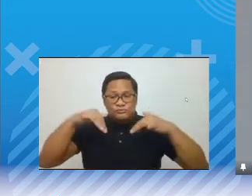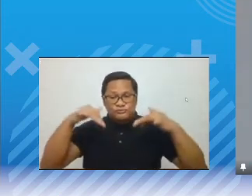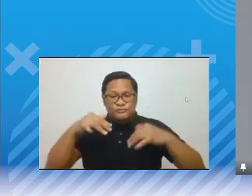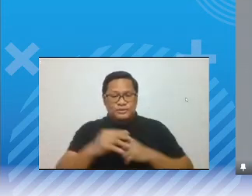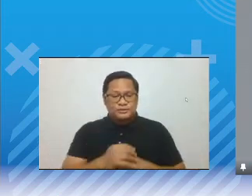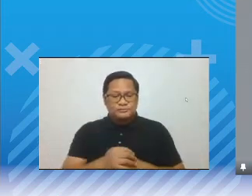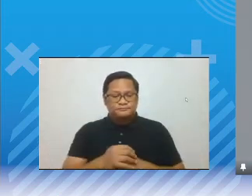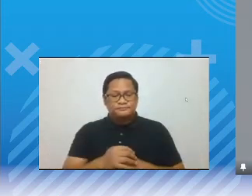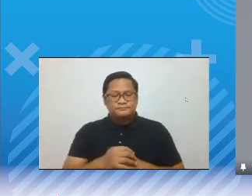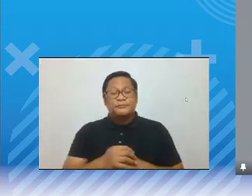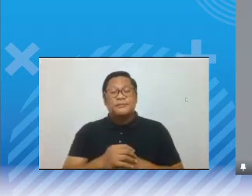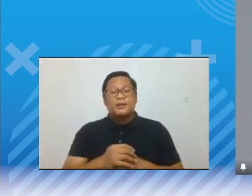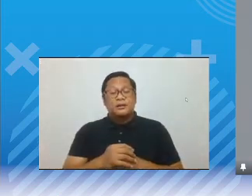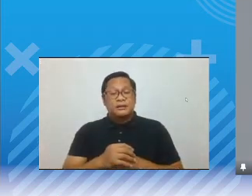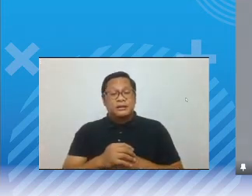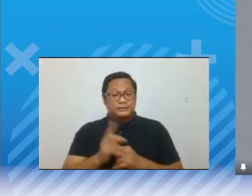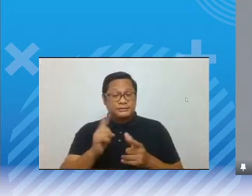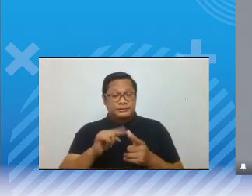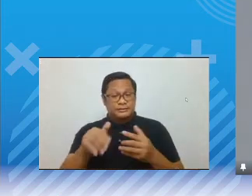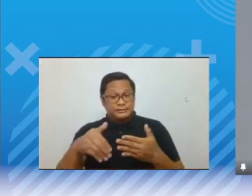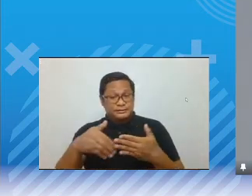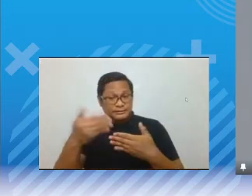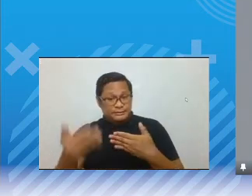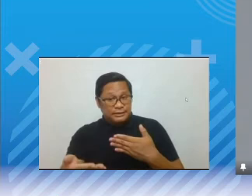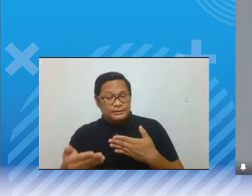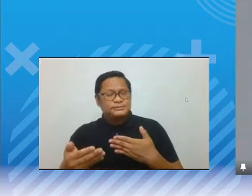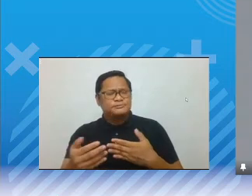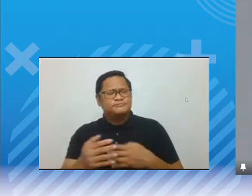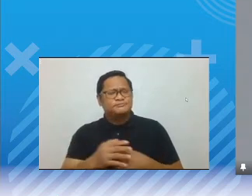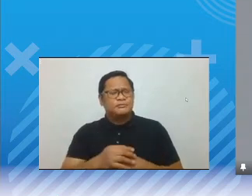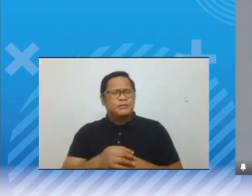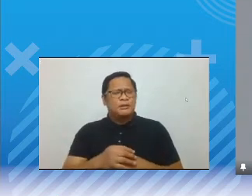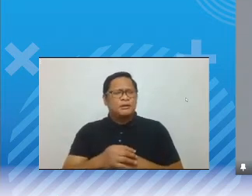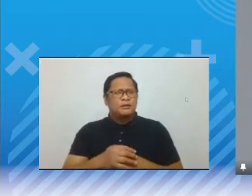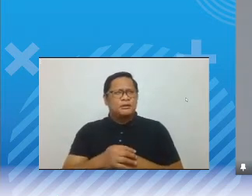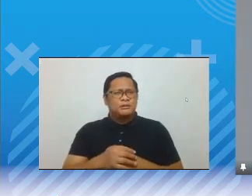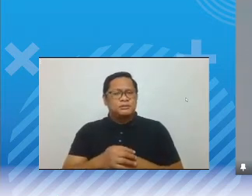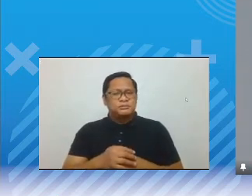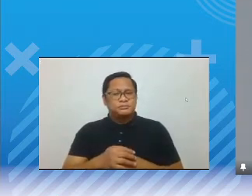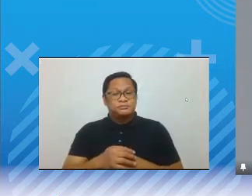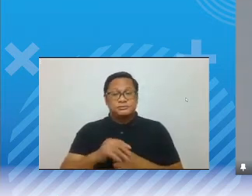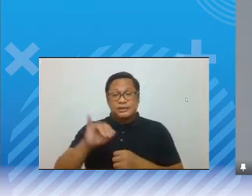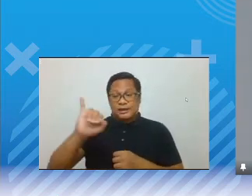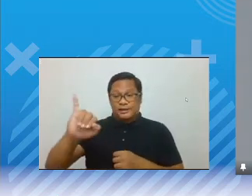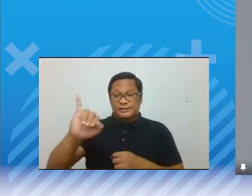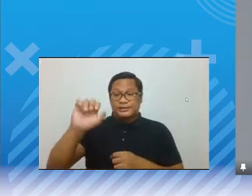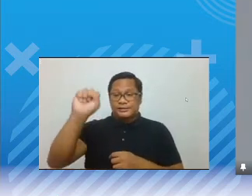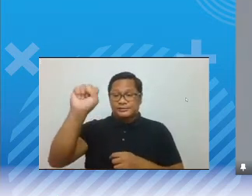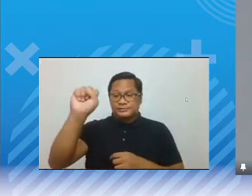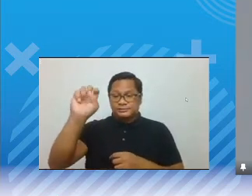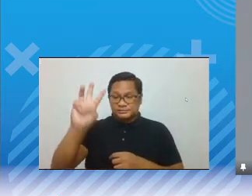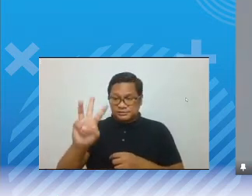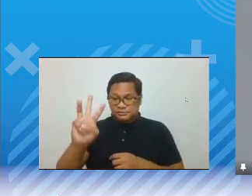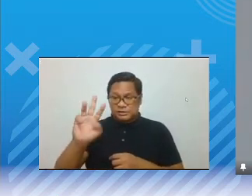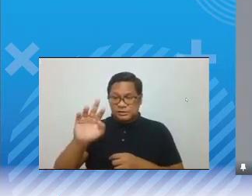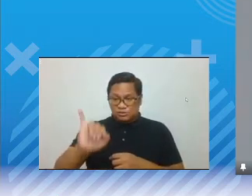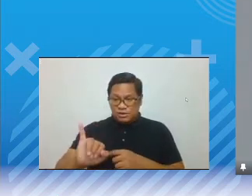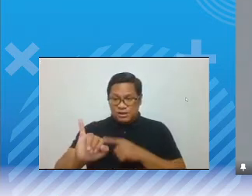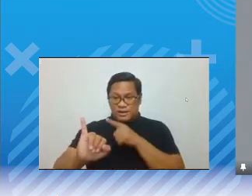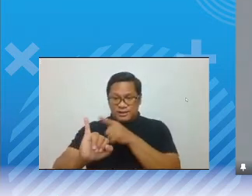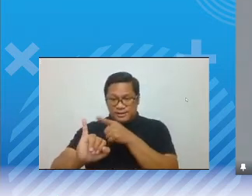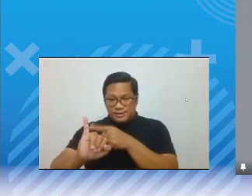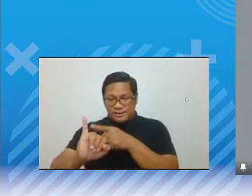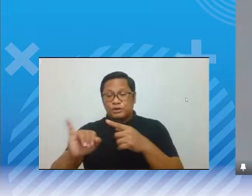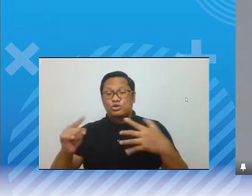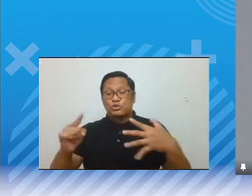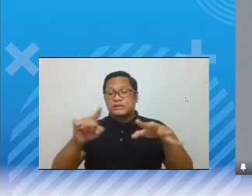and another is um, the letter I. So we have SWI, integrate.